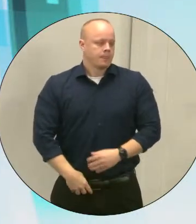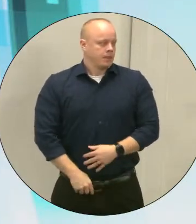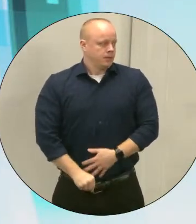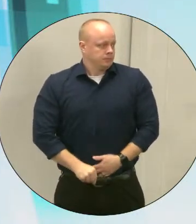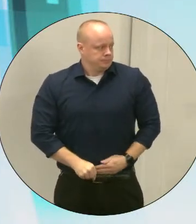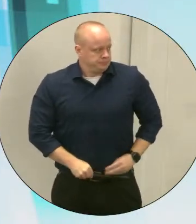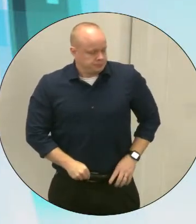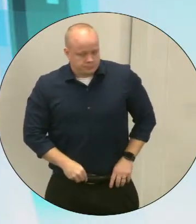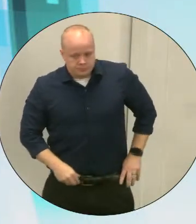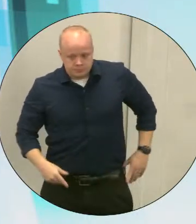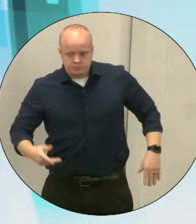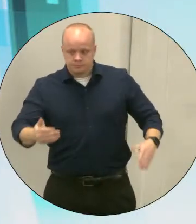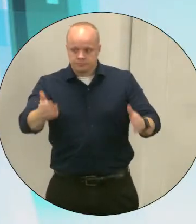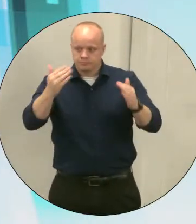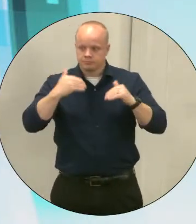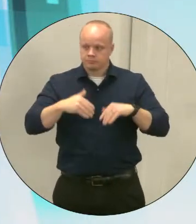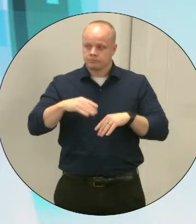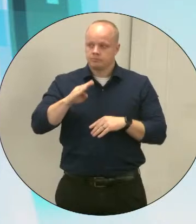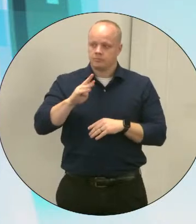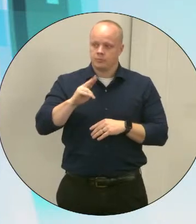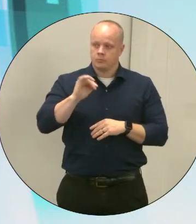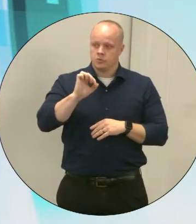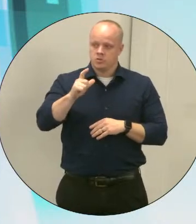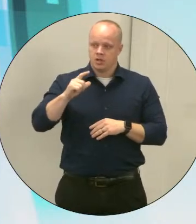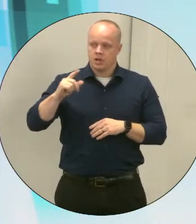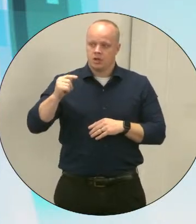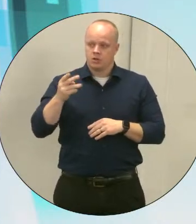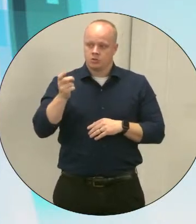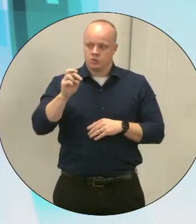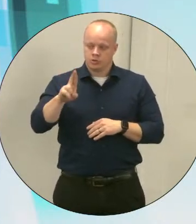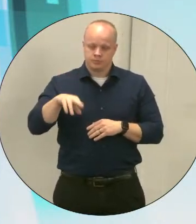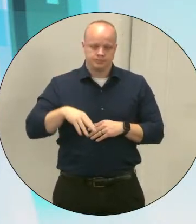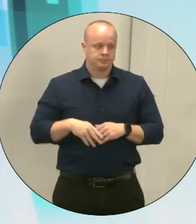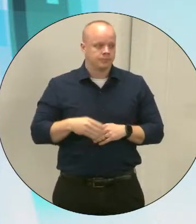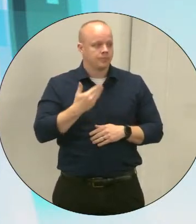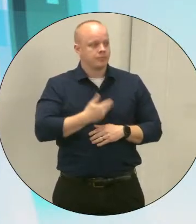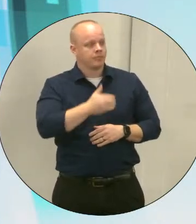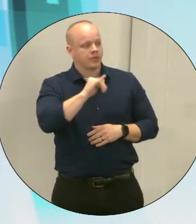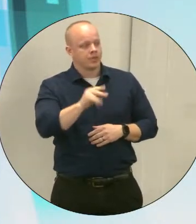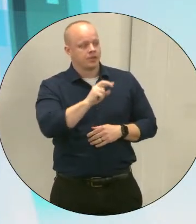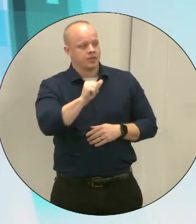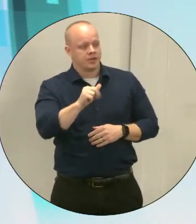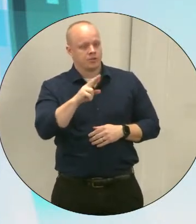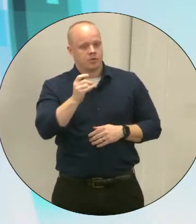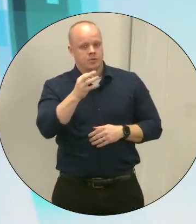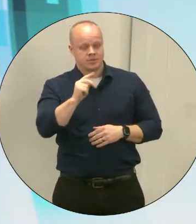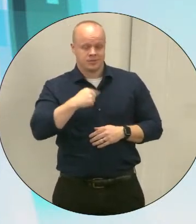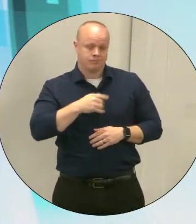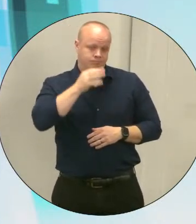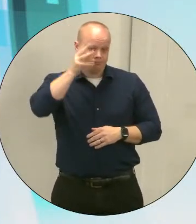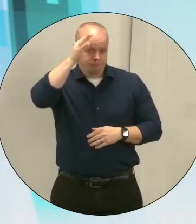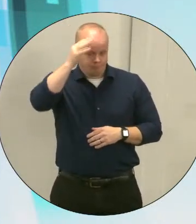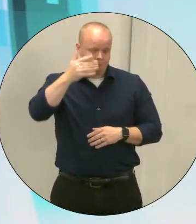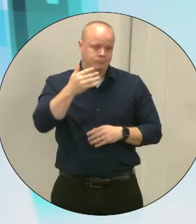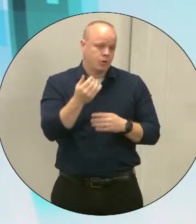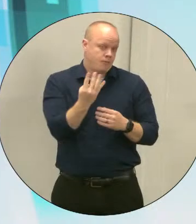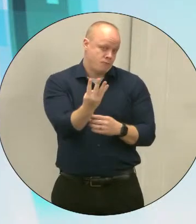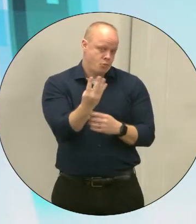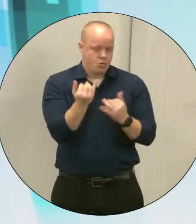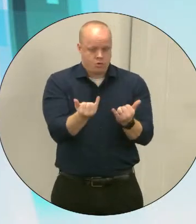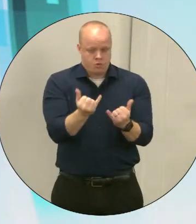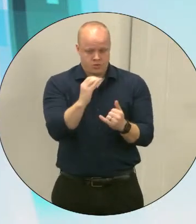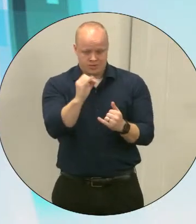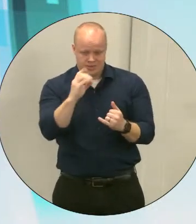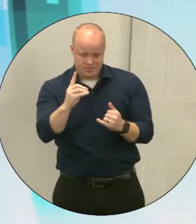And after Jen, I have Rochelle Turner. Jenna Robertson, for the record. I'm parent of 4 current CCSD students and